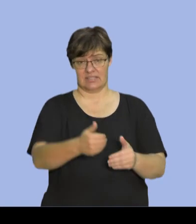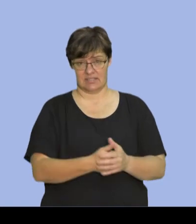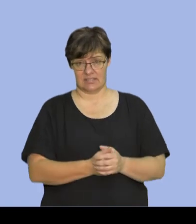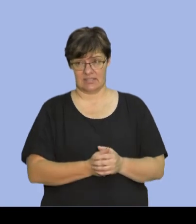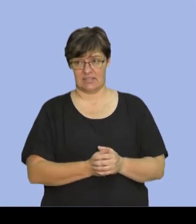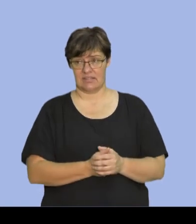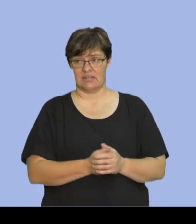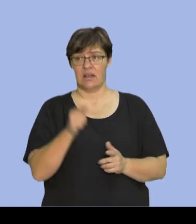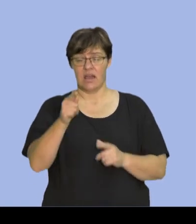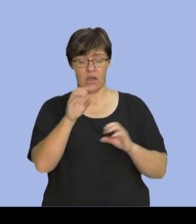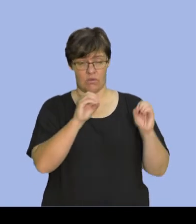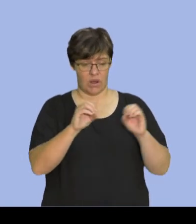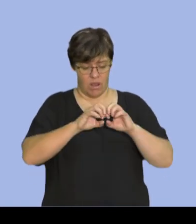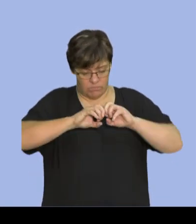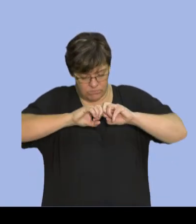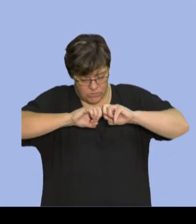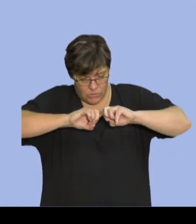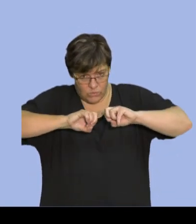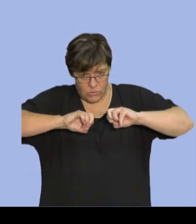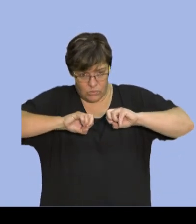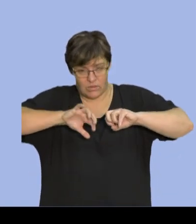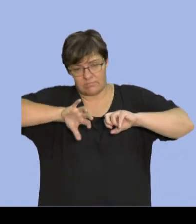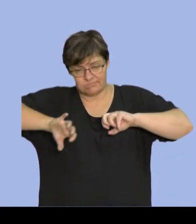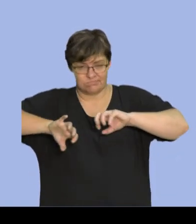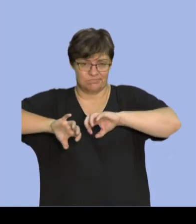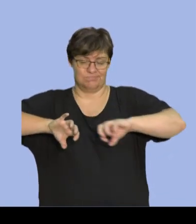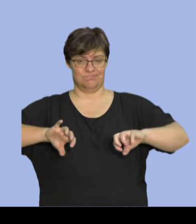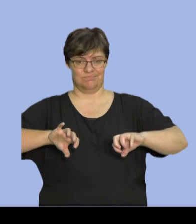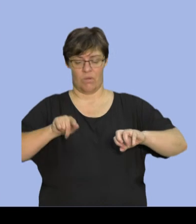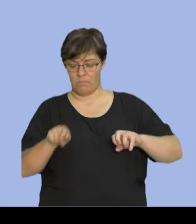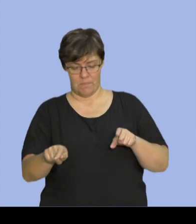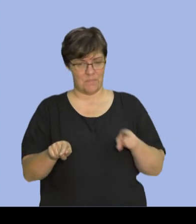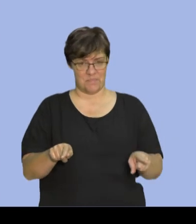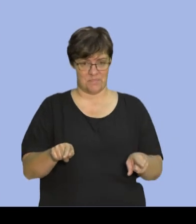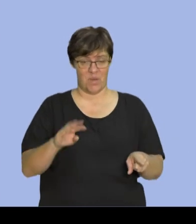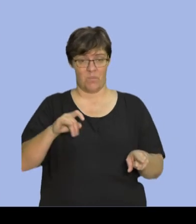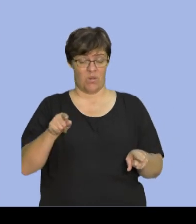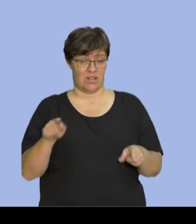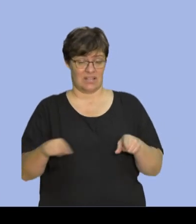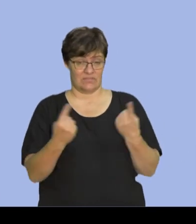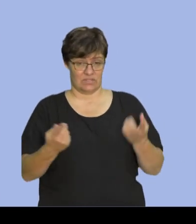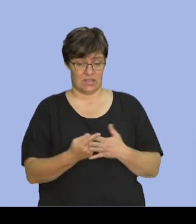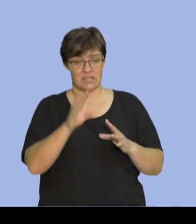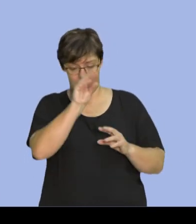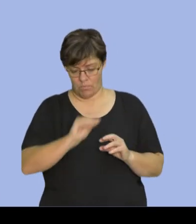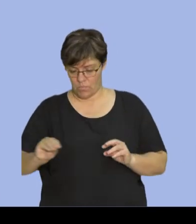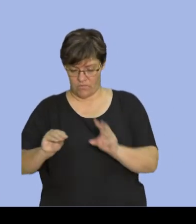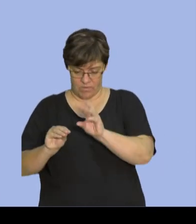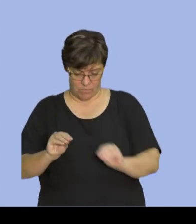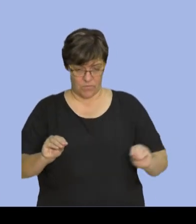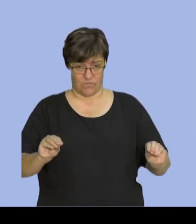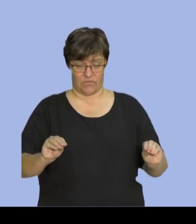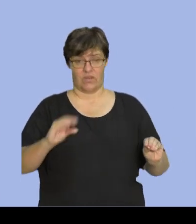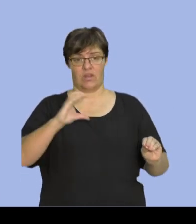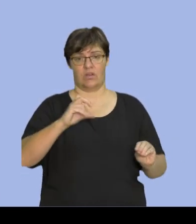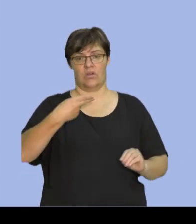the chromosomes are being pulled into chromatids at the opposite poles. So here we clearly see the movement of these chromatids to